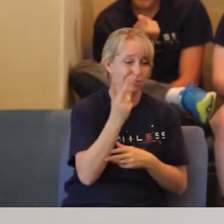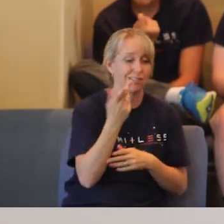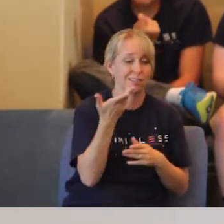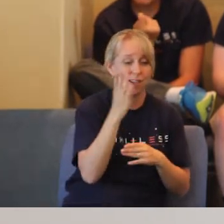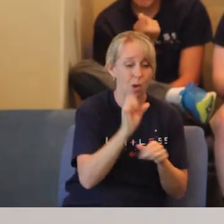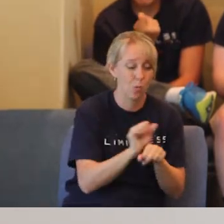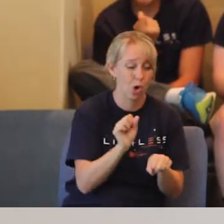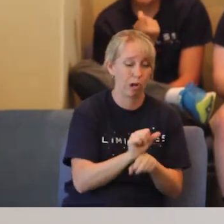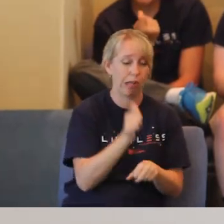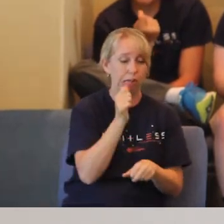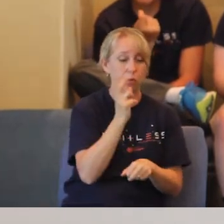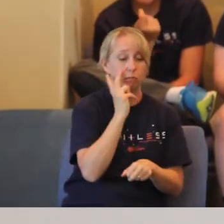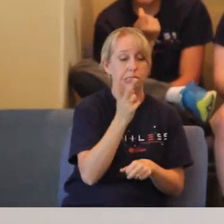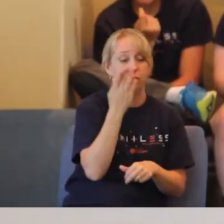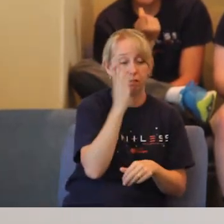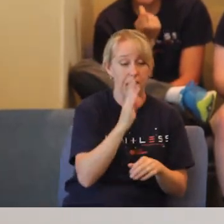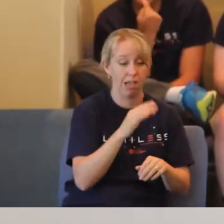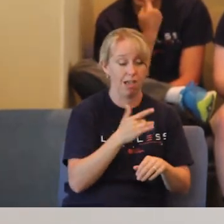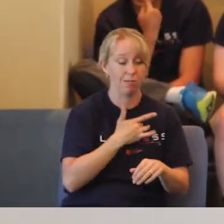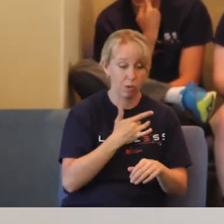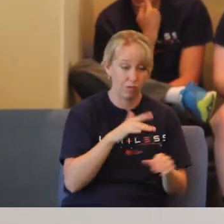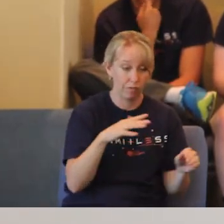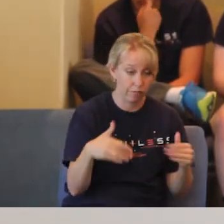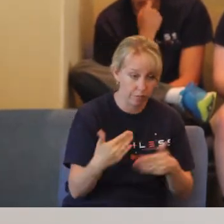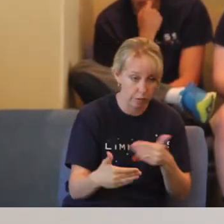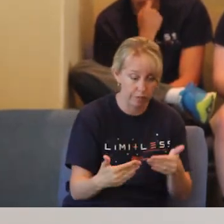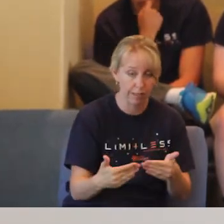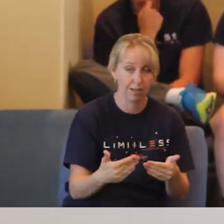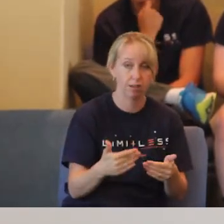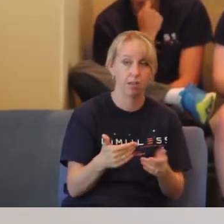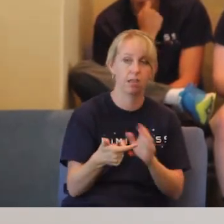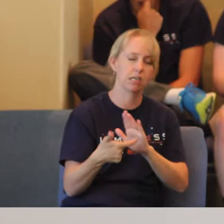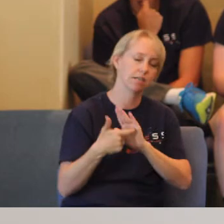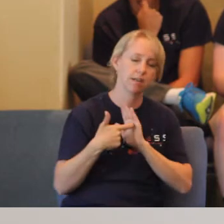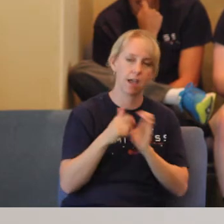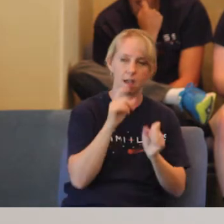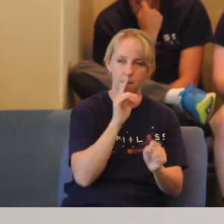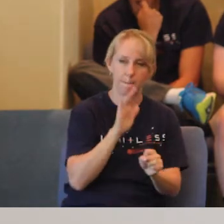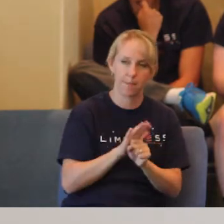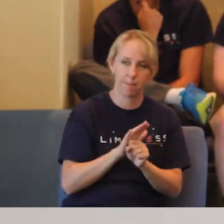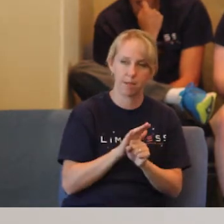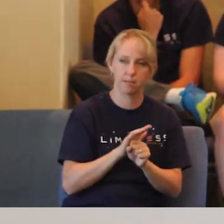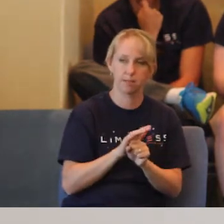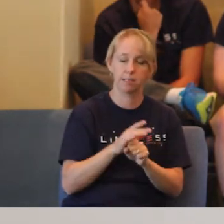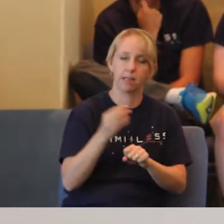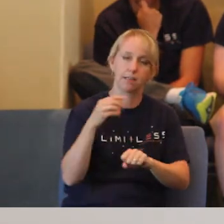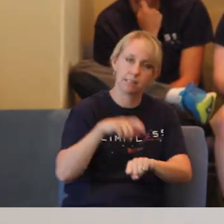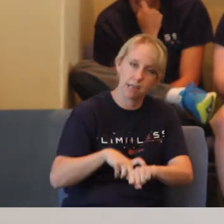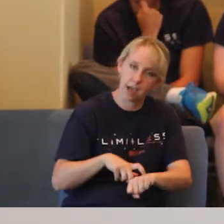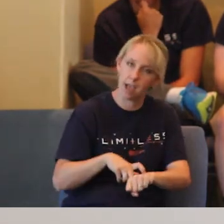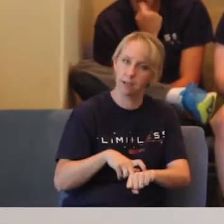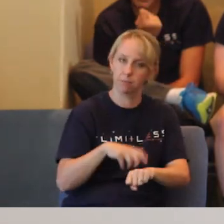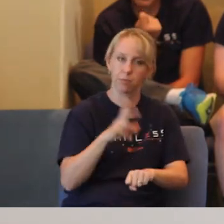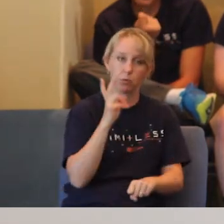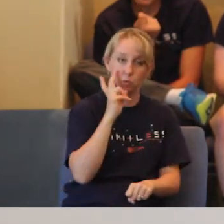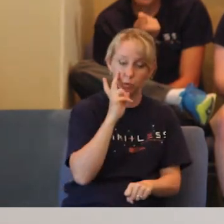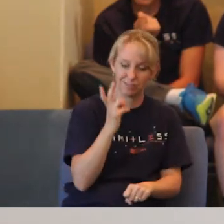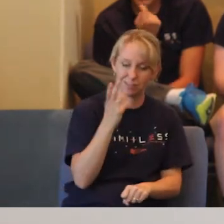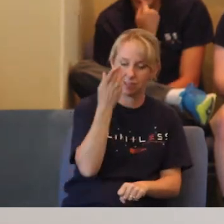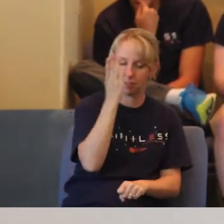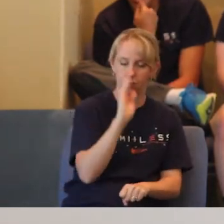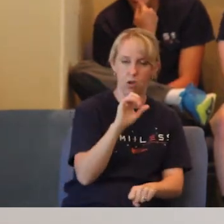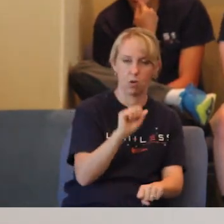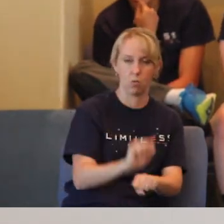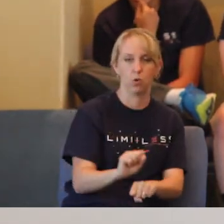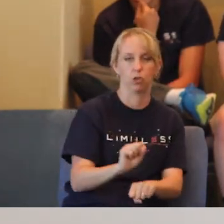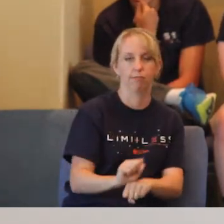takes commitment and time to see God working through prayer and through God's